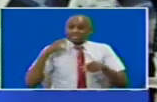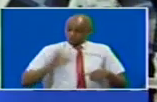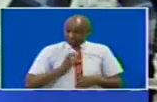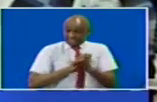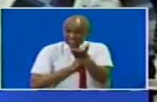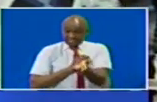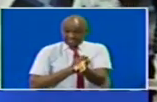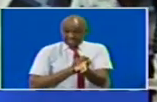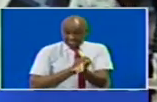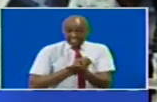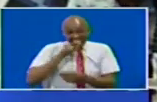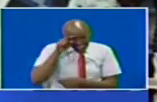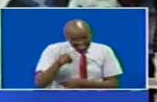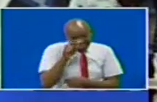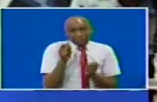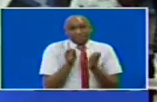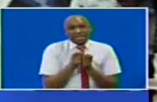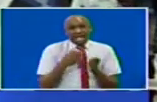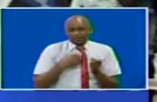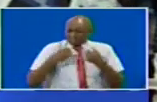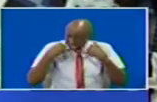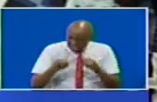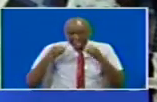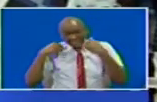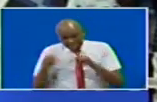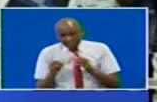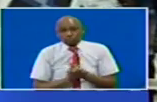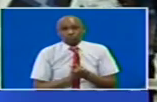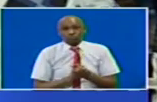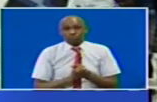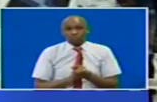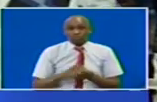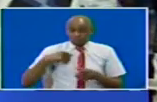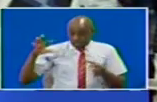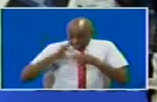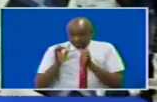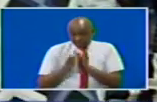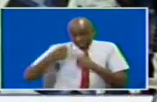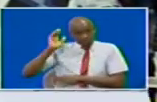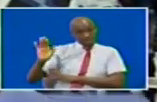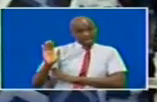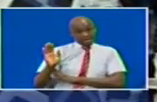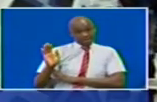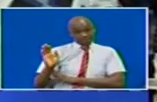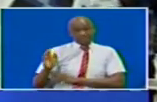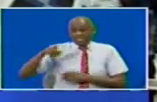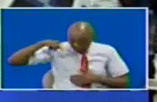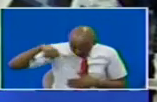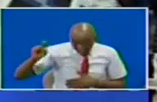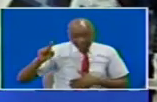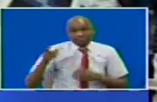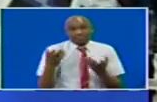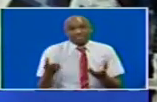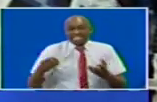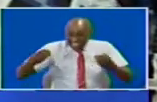committee has been at pains to try and link me to their actions is telling. They have not given